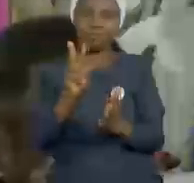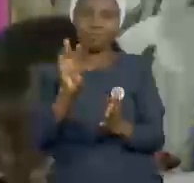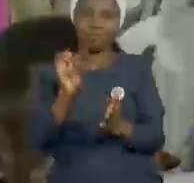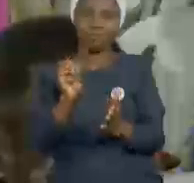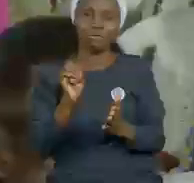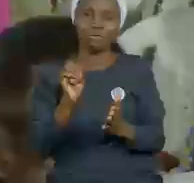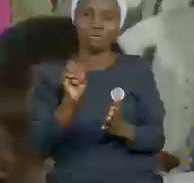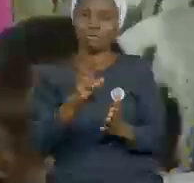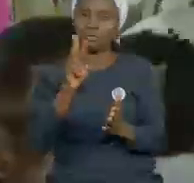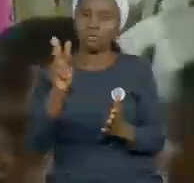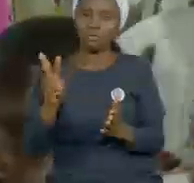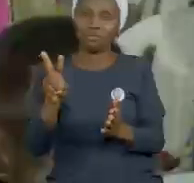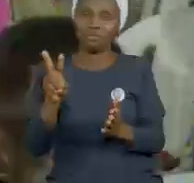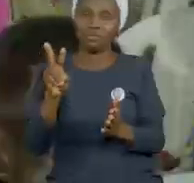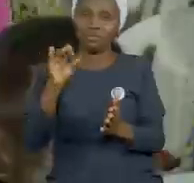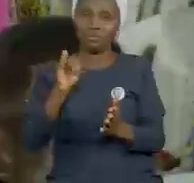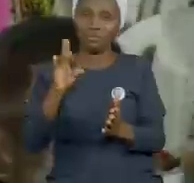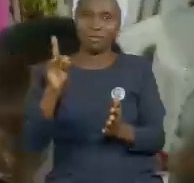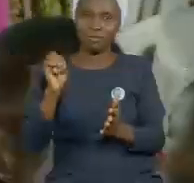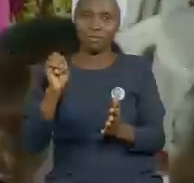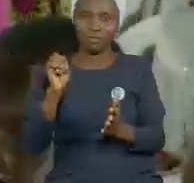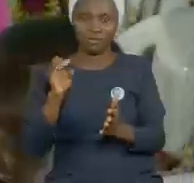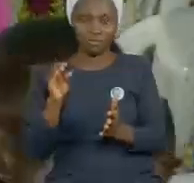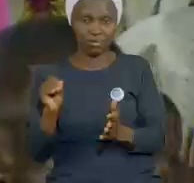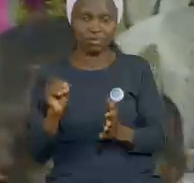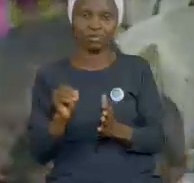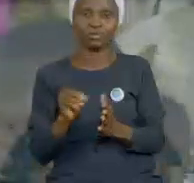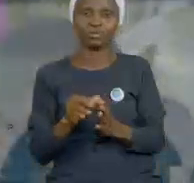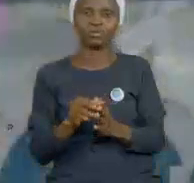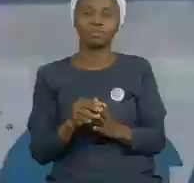of your testimony that you can send by WhatsApp or by Telegram.